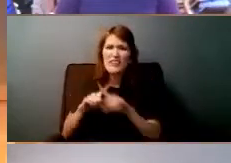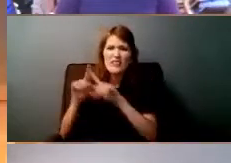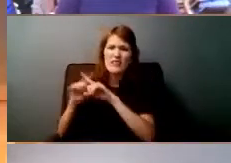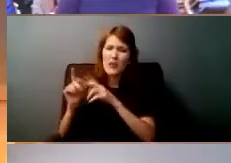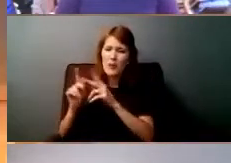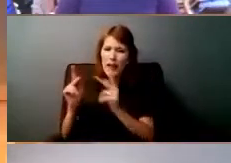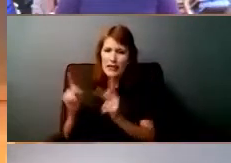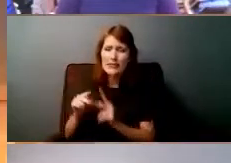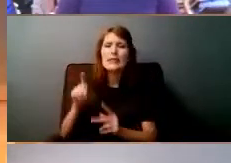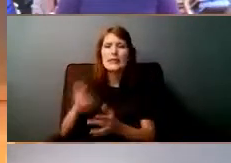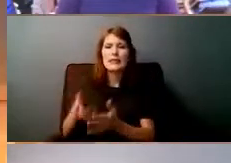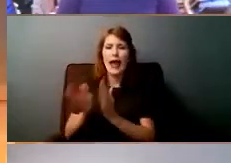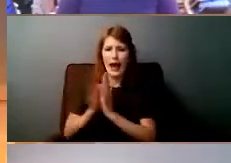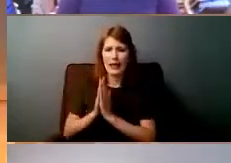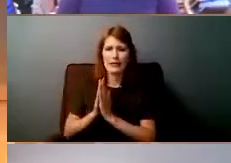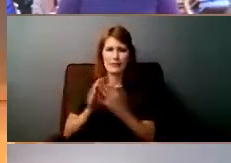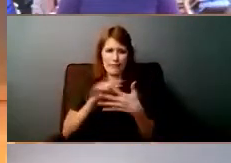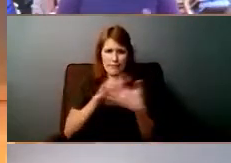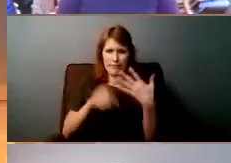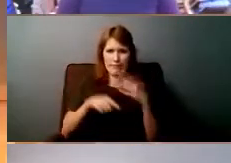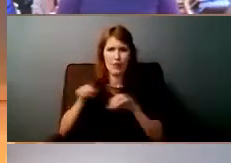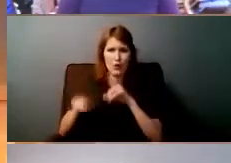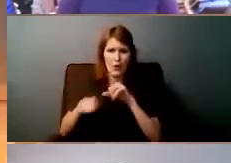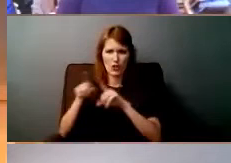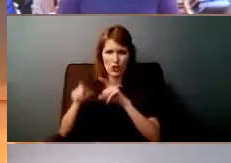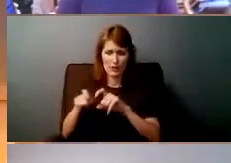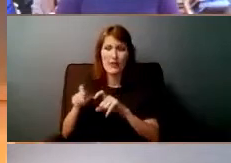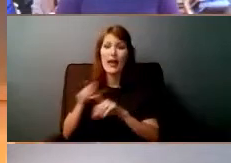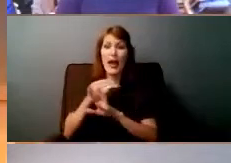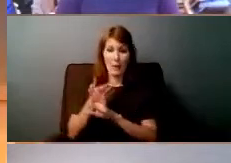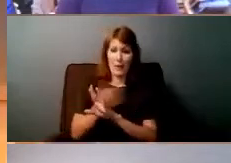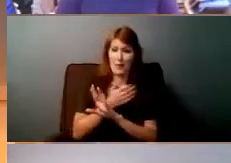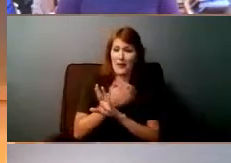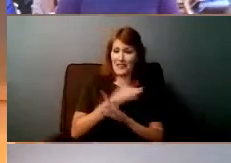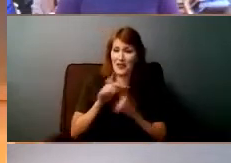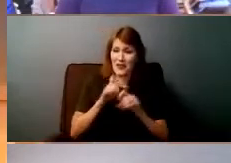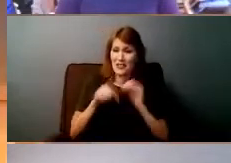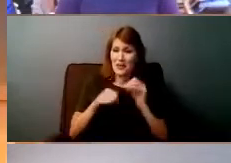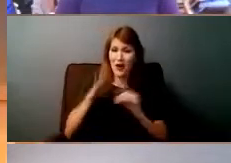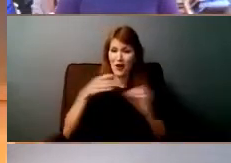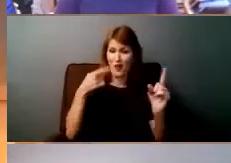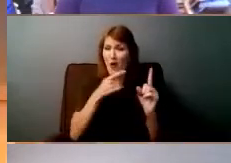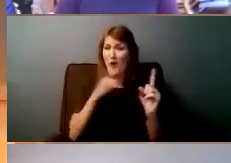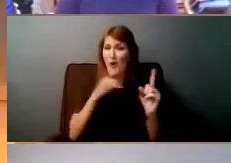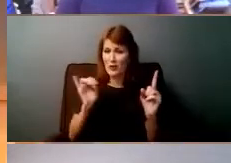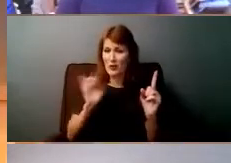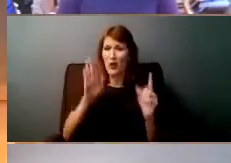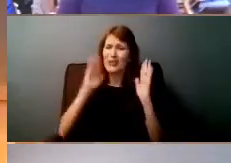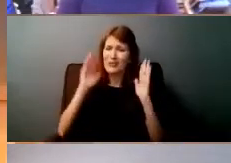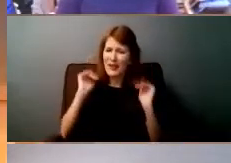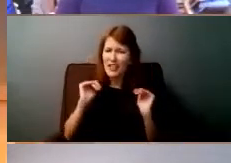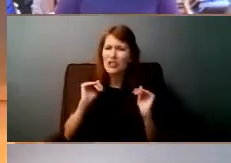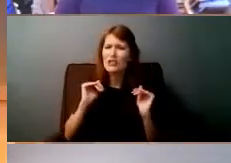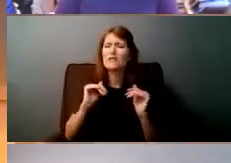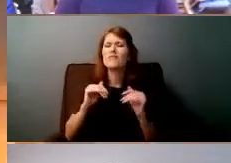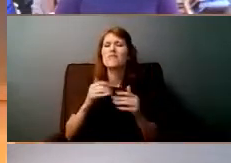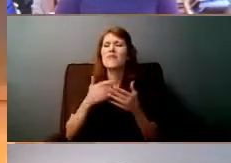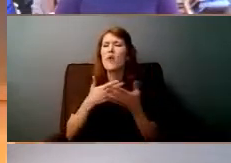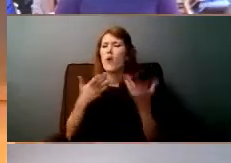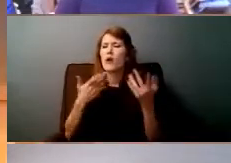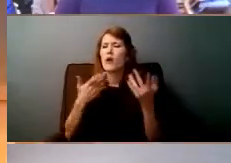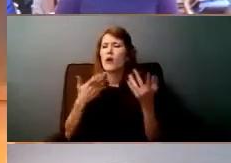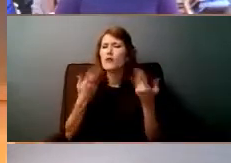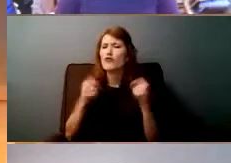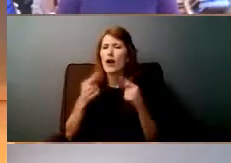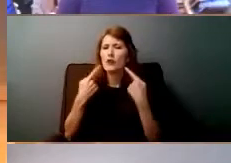you need to be asking, along with sharing those previous questions about your goals, your expectations, and the things you're trying to accomplish with your